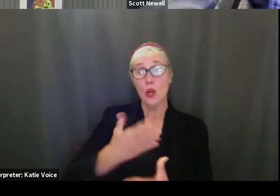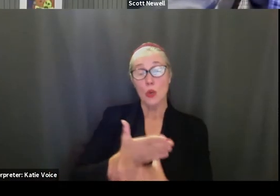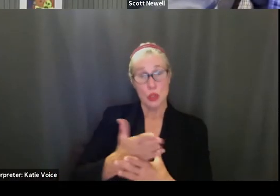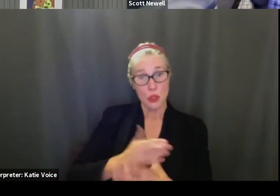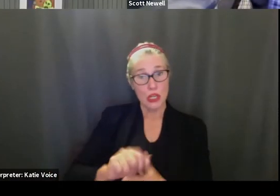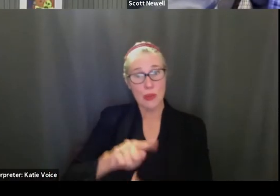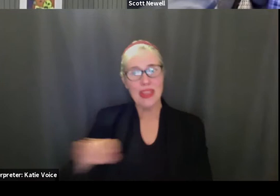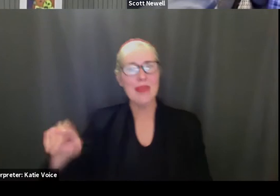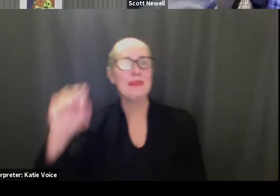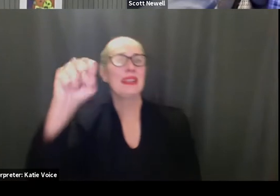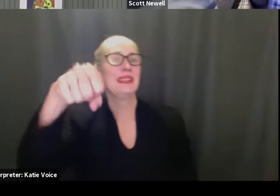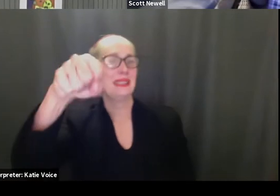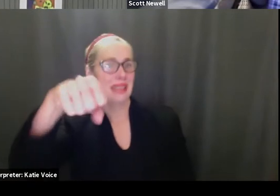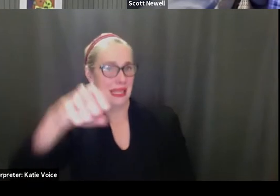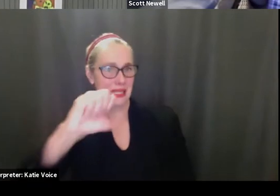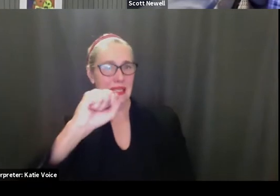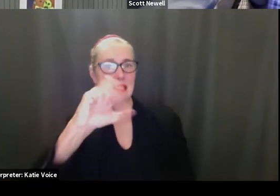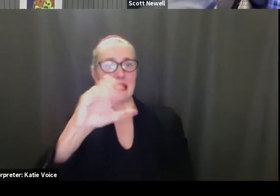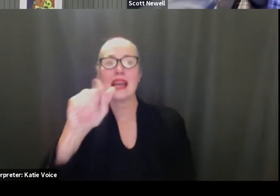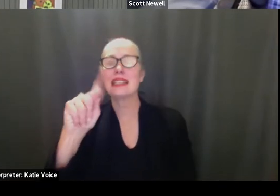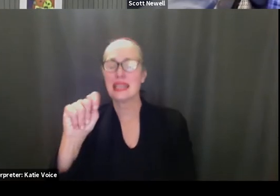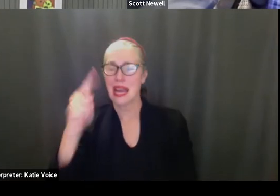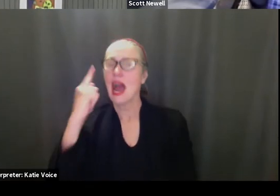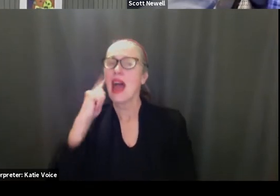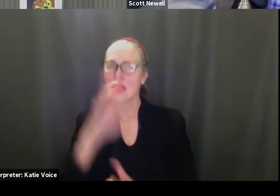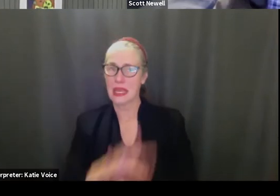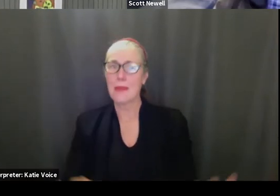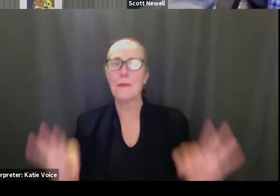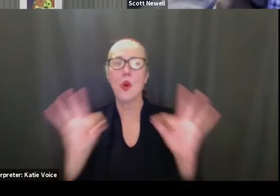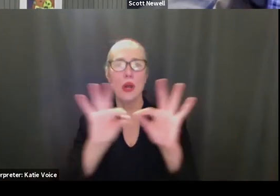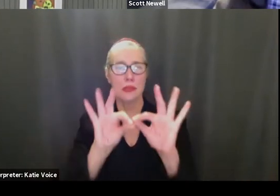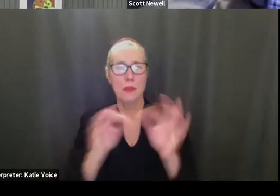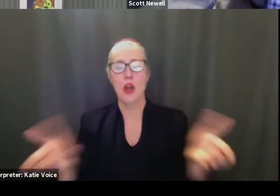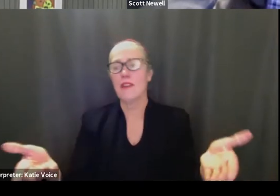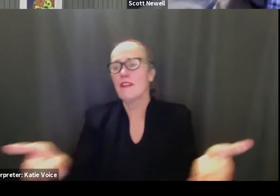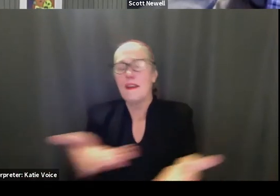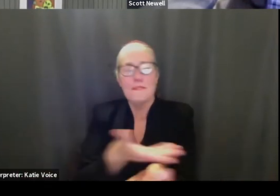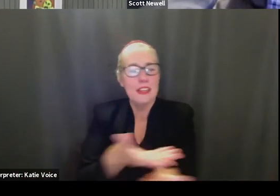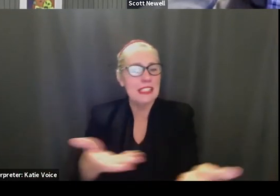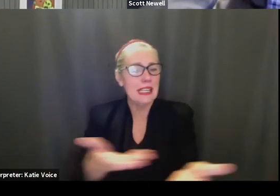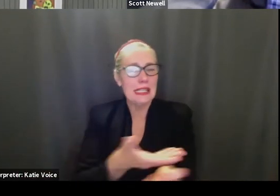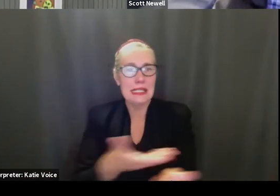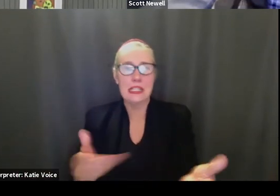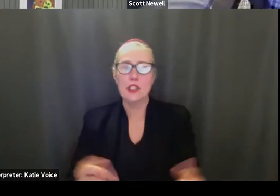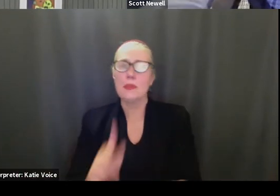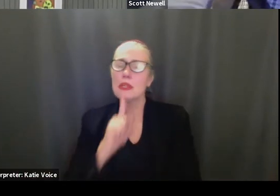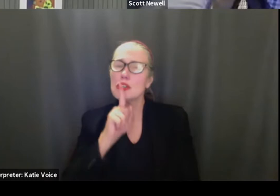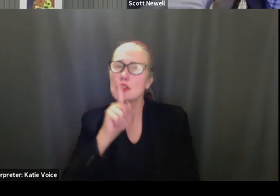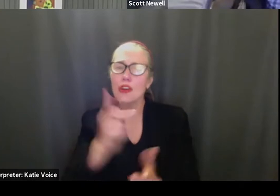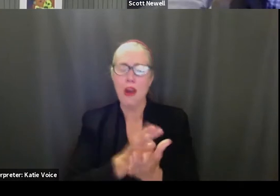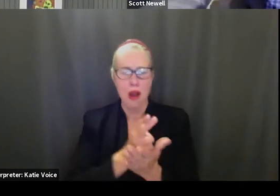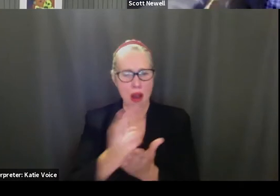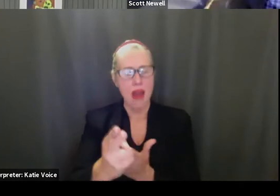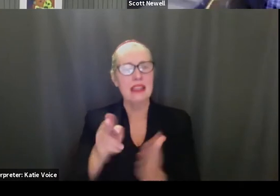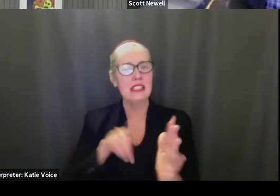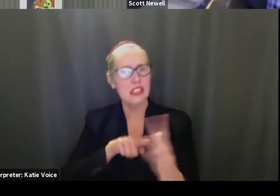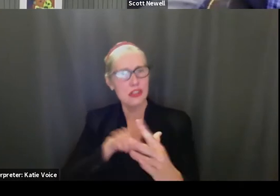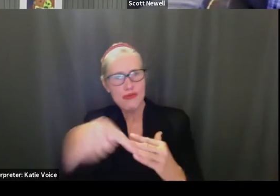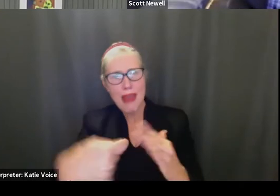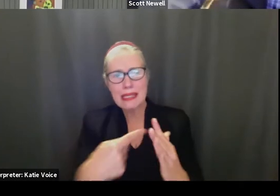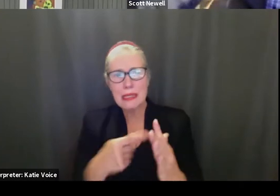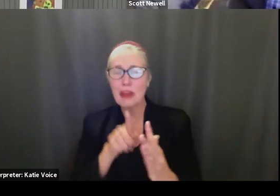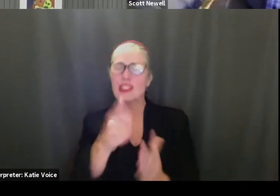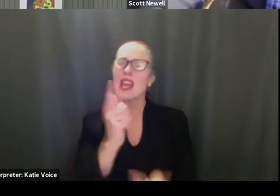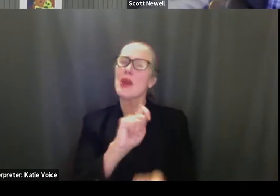facilitation um certainly so everybody knows from a transparency and assumptions as to why you know we might modify something it